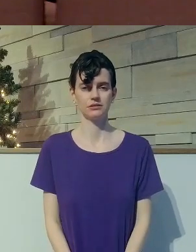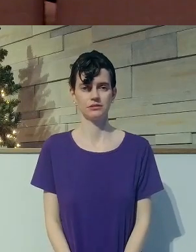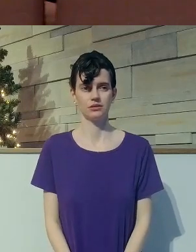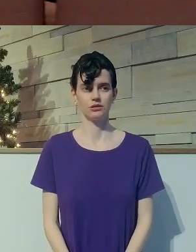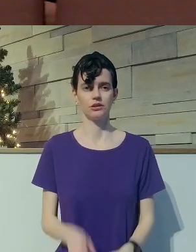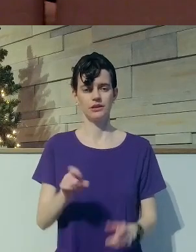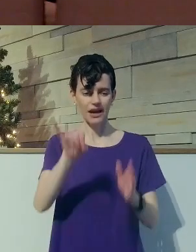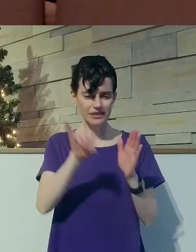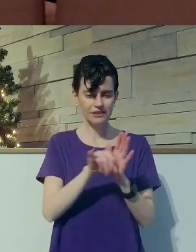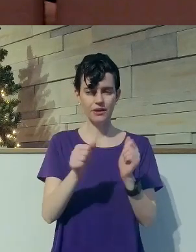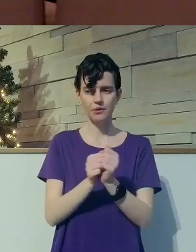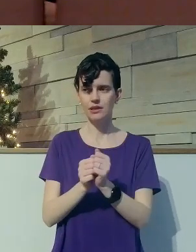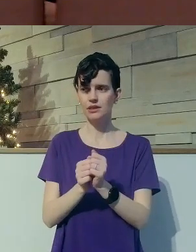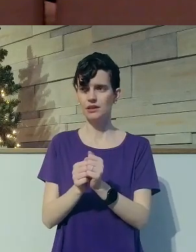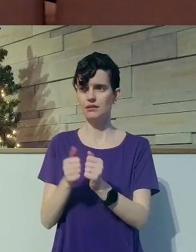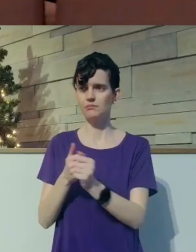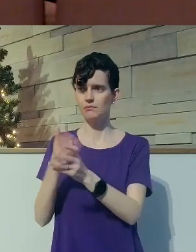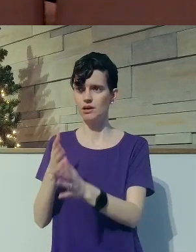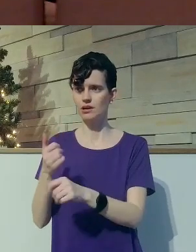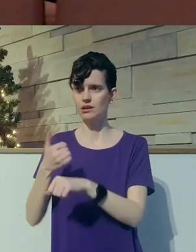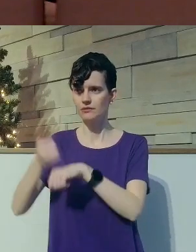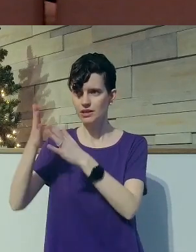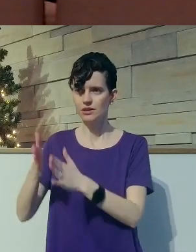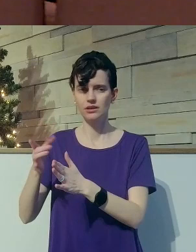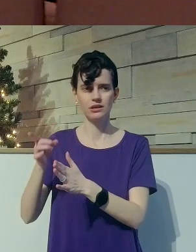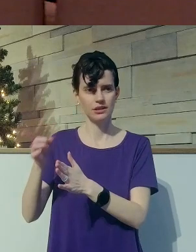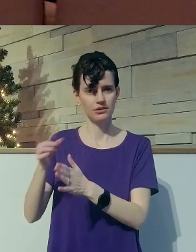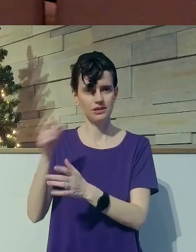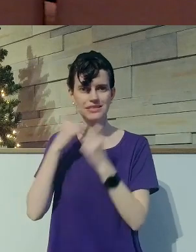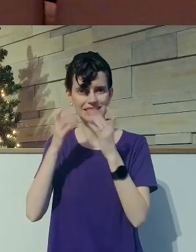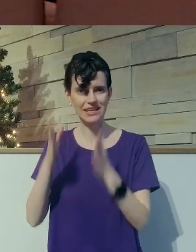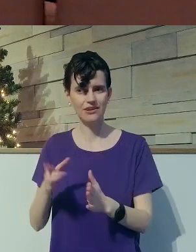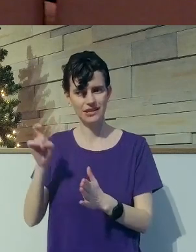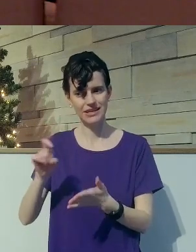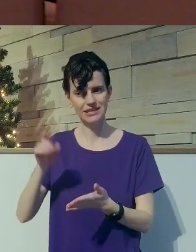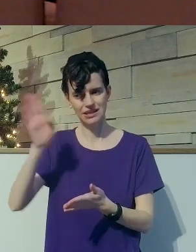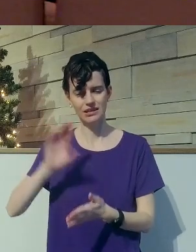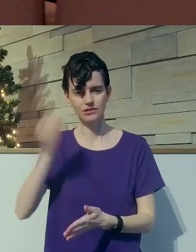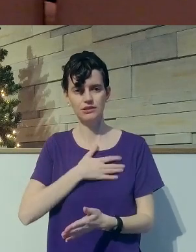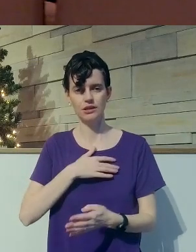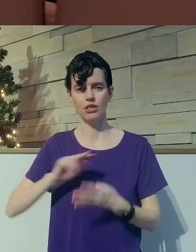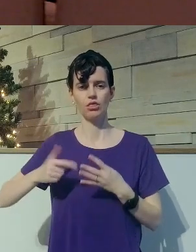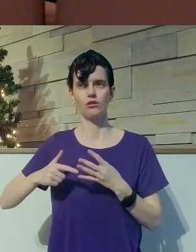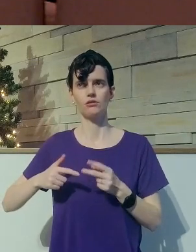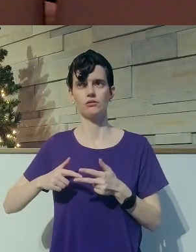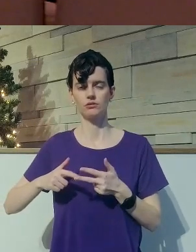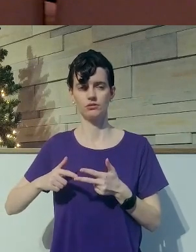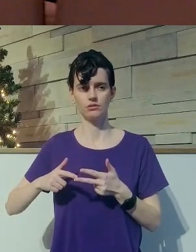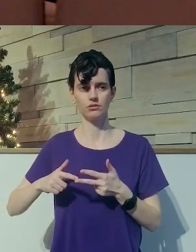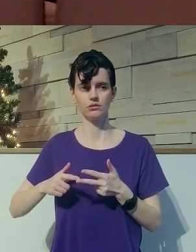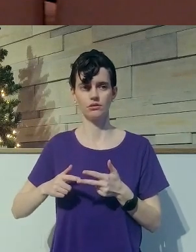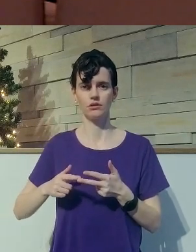So identify with the offender. Identify who they are. They're sinners just like you are, in need of God's grace. Third, release the wrongdoer